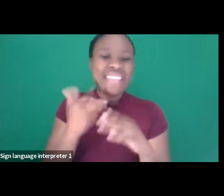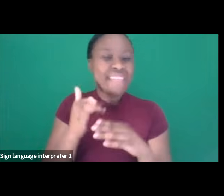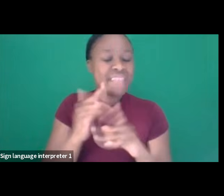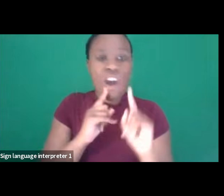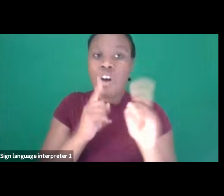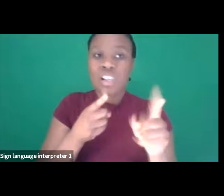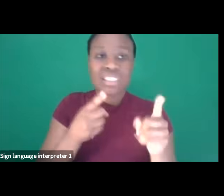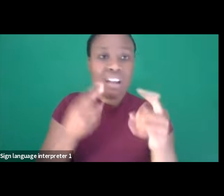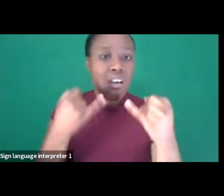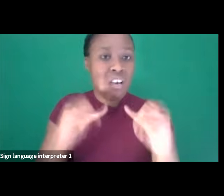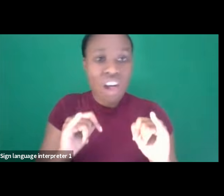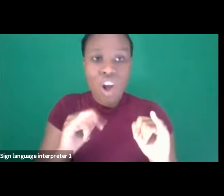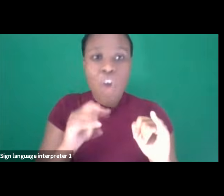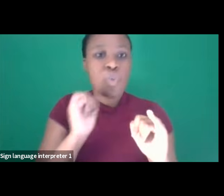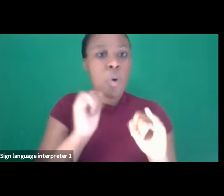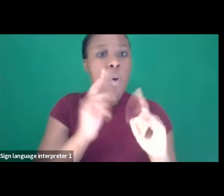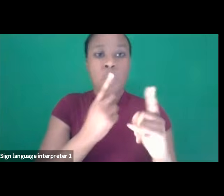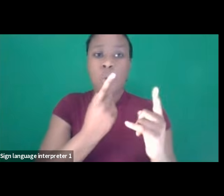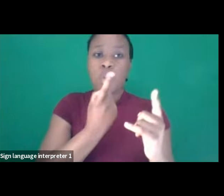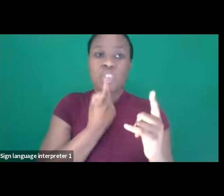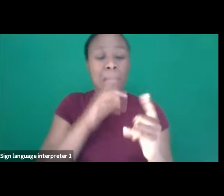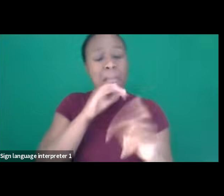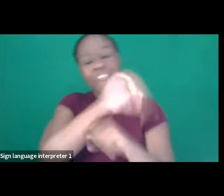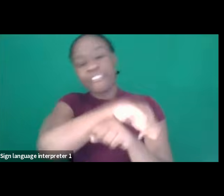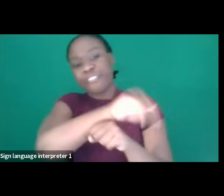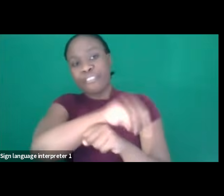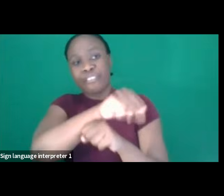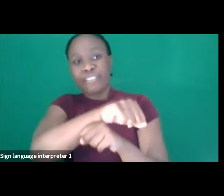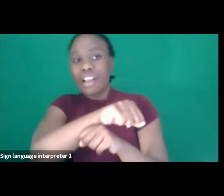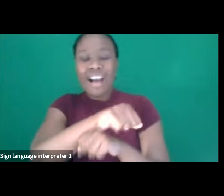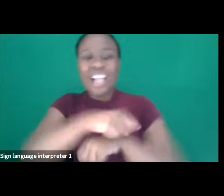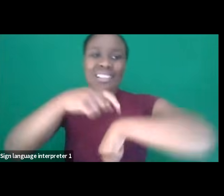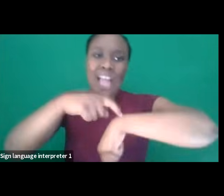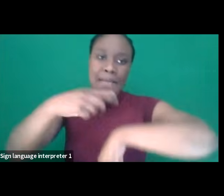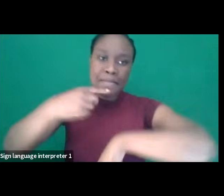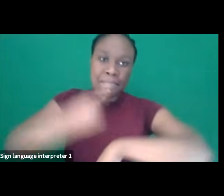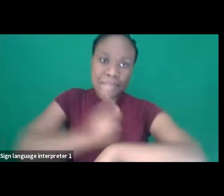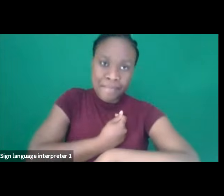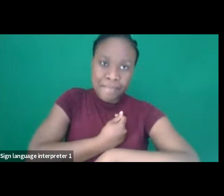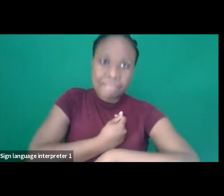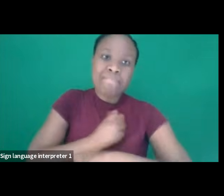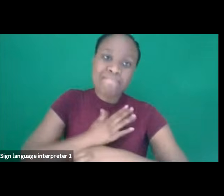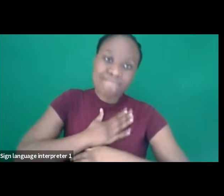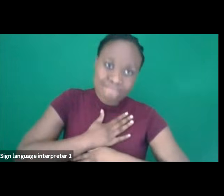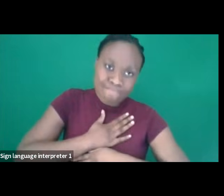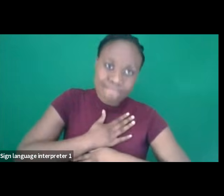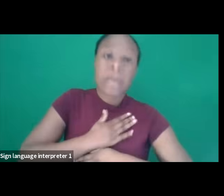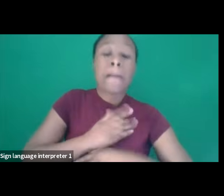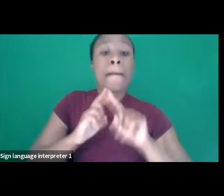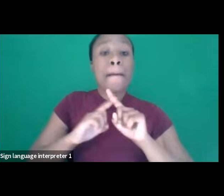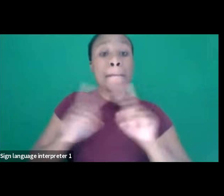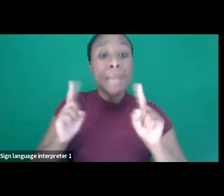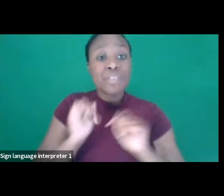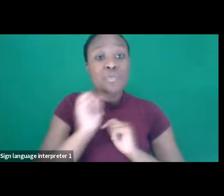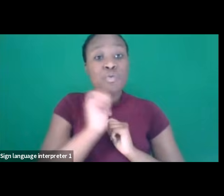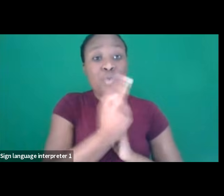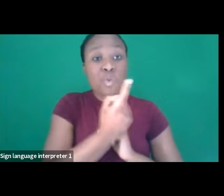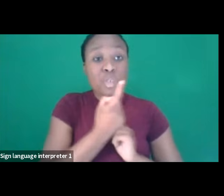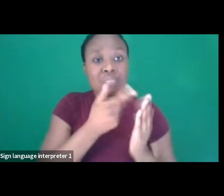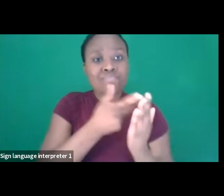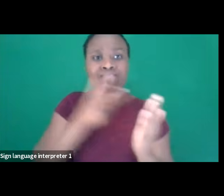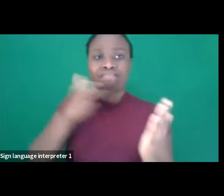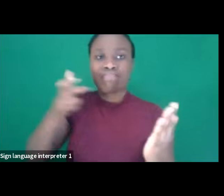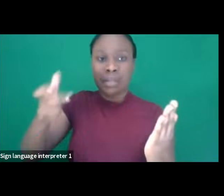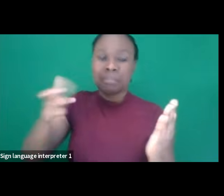not that we're ignoring you, it's time constraints, but there are other avenues where they will respond to you. If you could bear